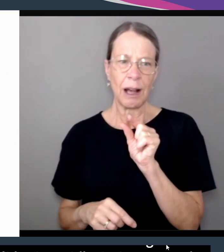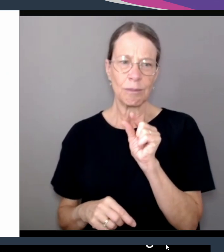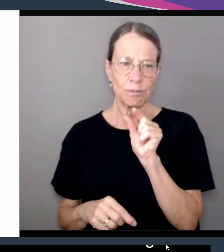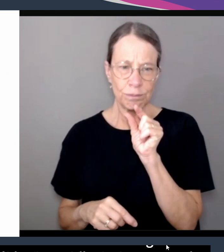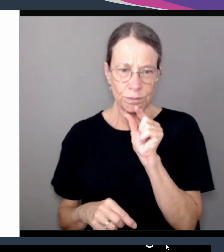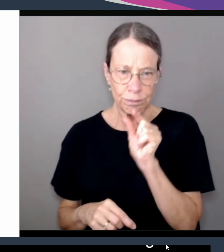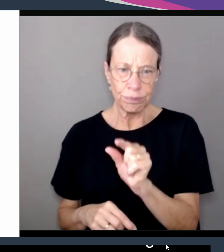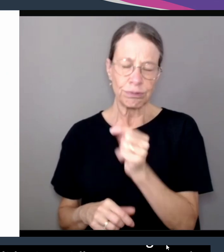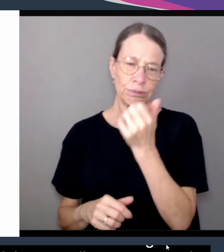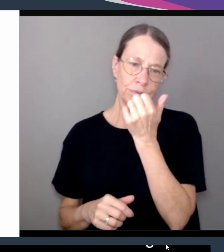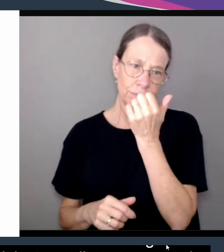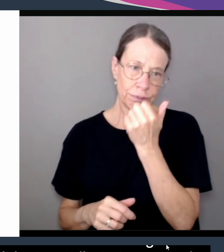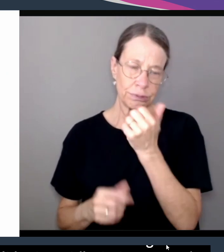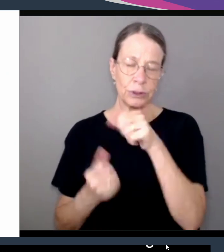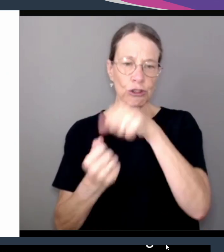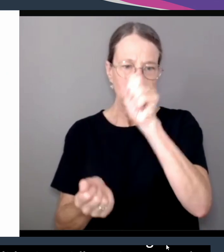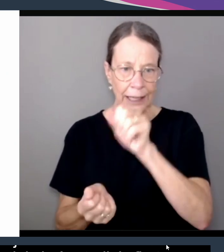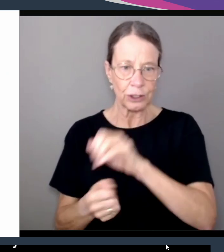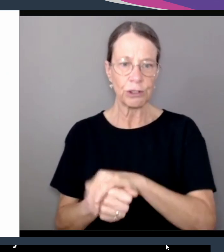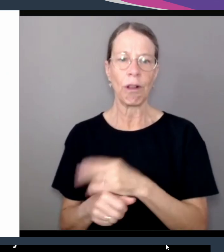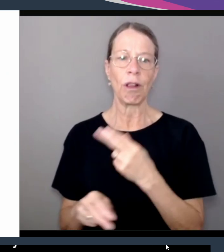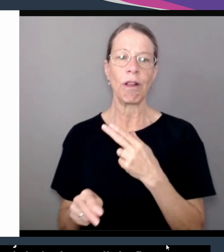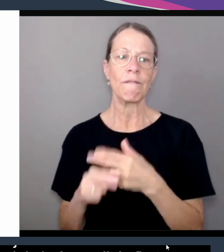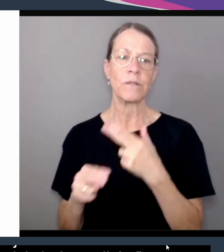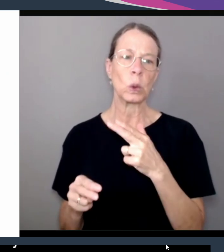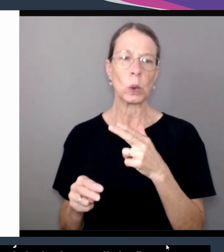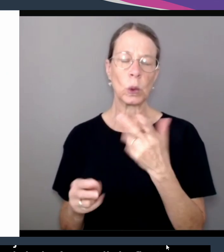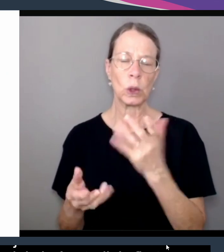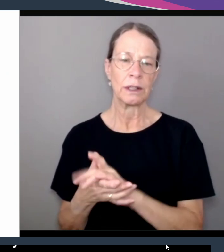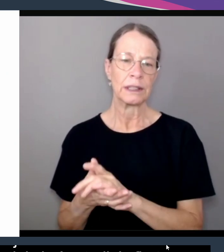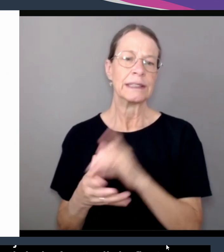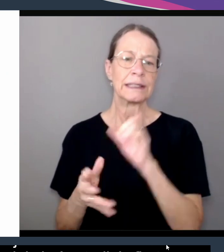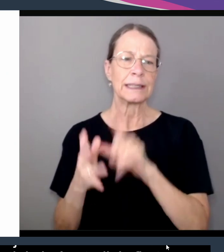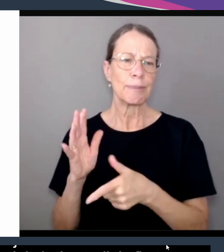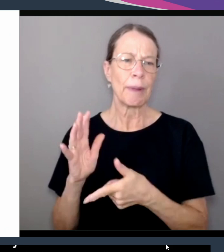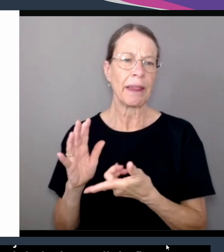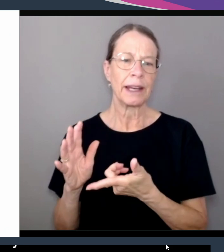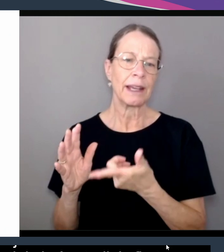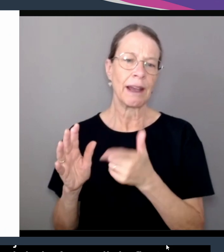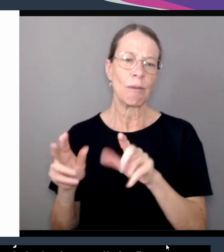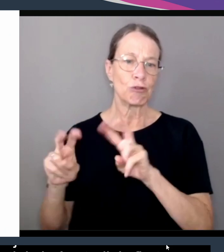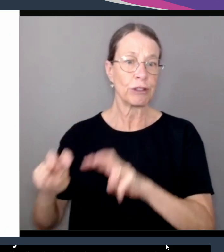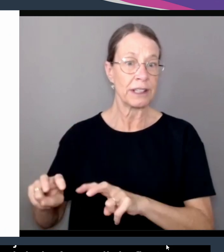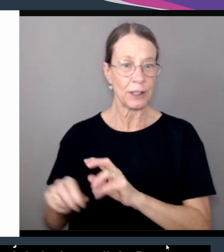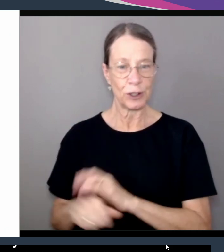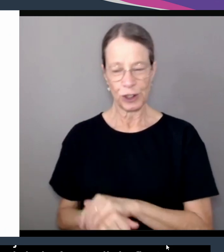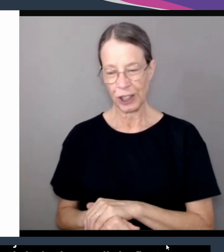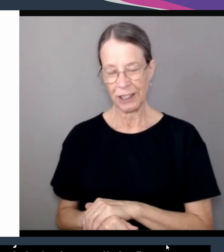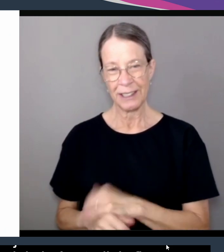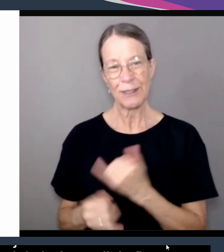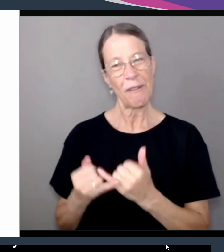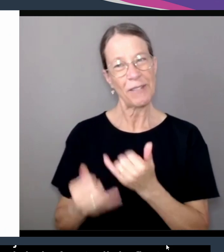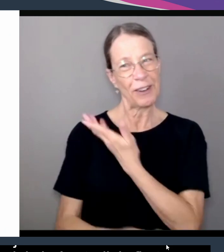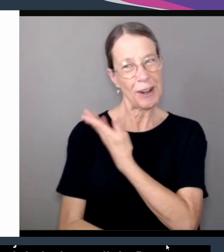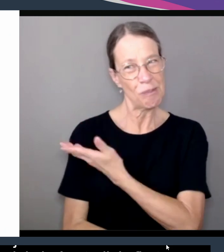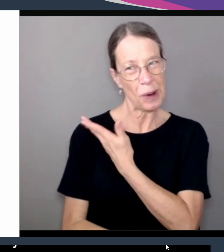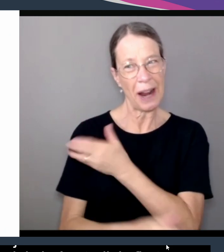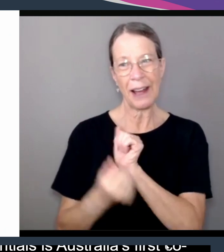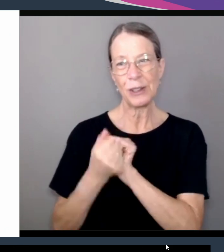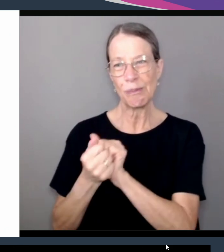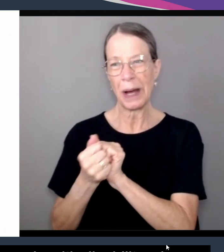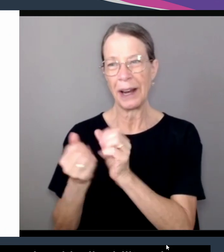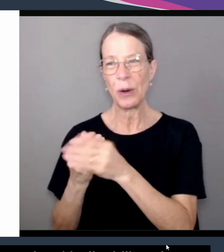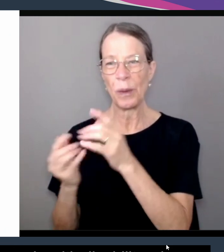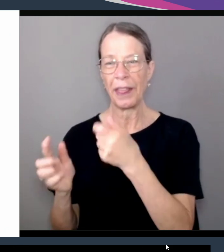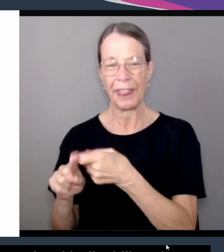in, influence or lead disability research. And we're very proud to be partnering with Kelsey and the team at